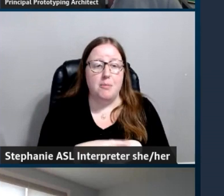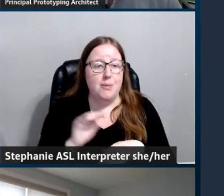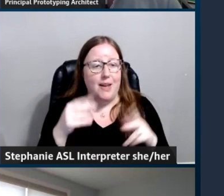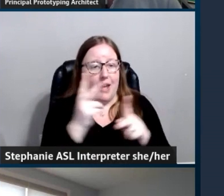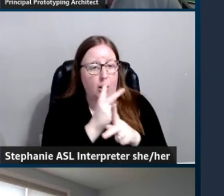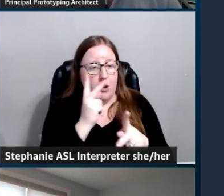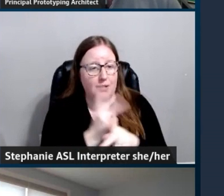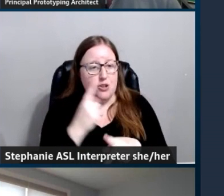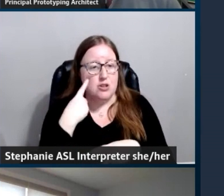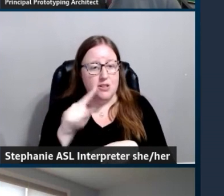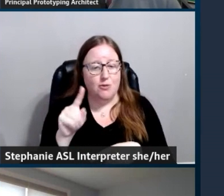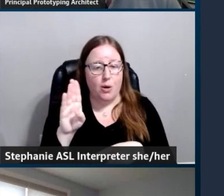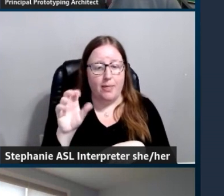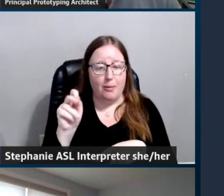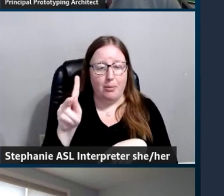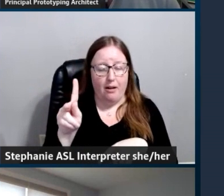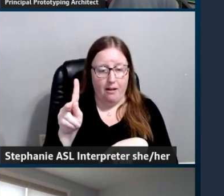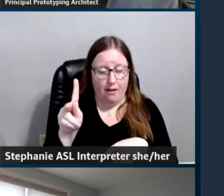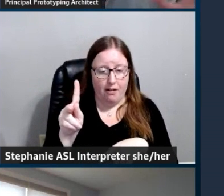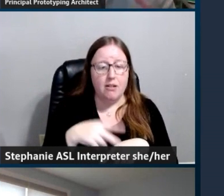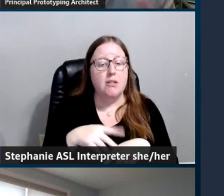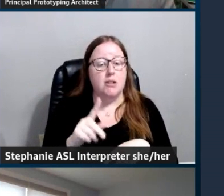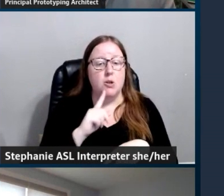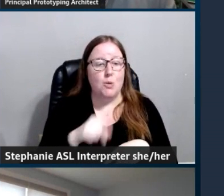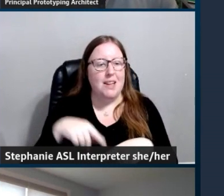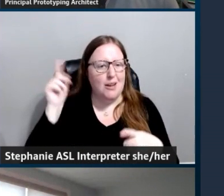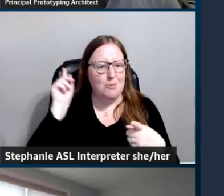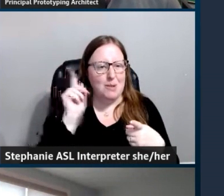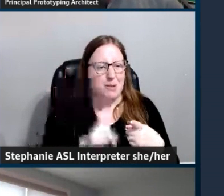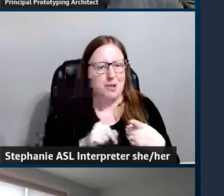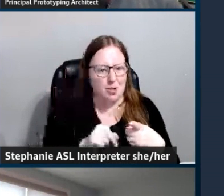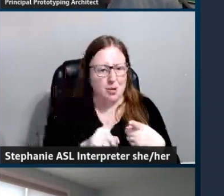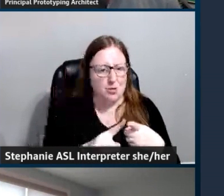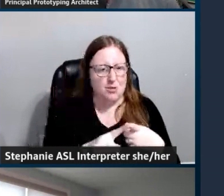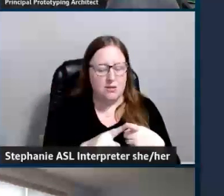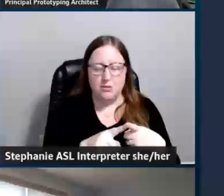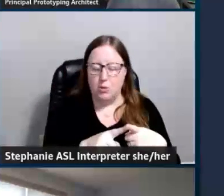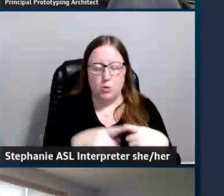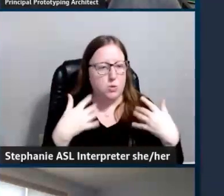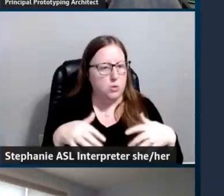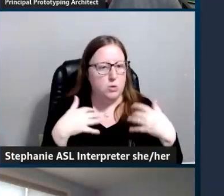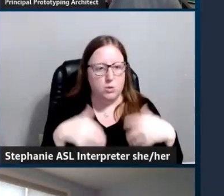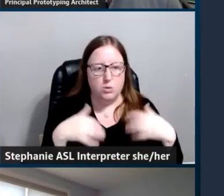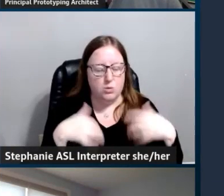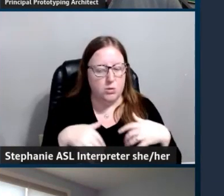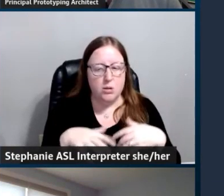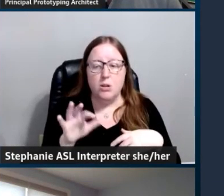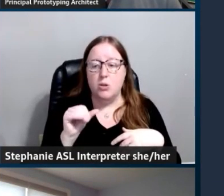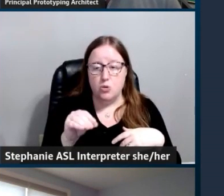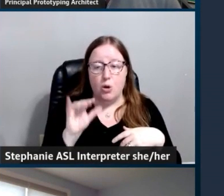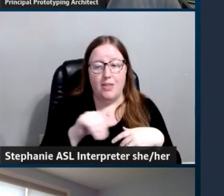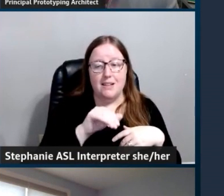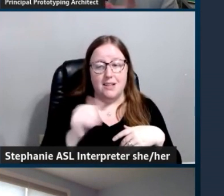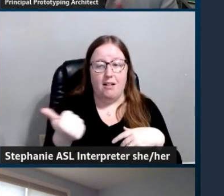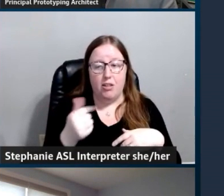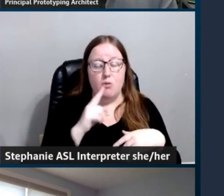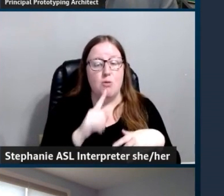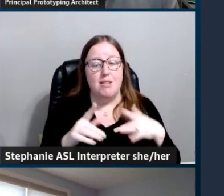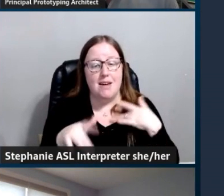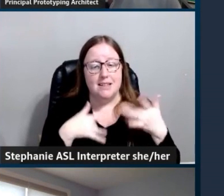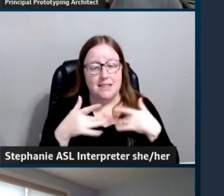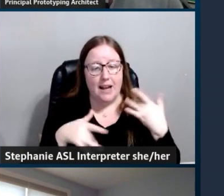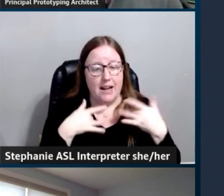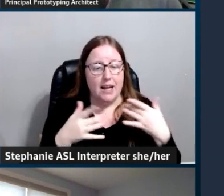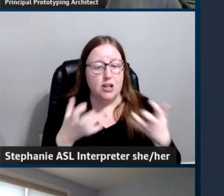calculations for the blocks have actually been reduced by a significant amount. So that's another really exciting part about, just wanted